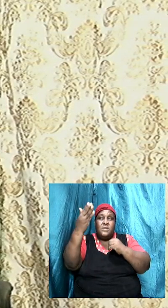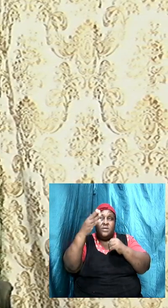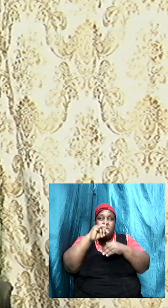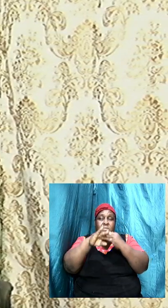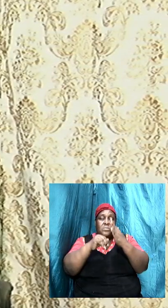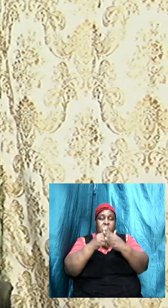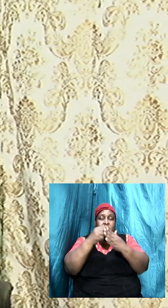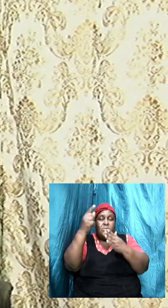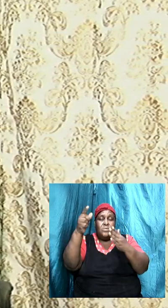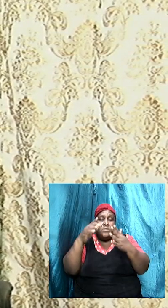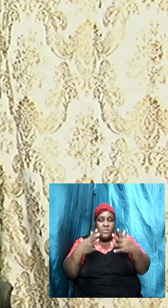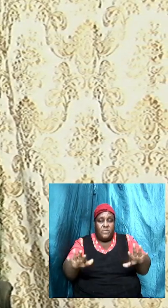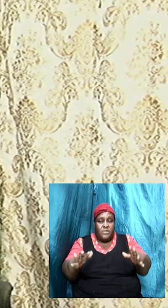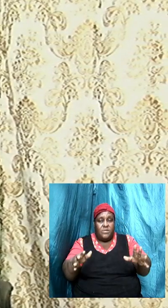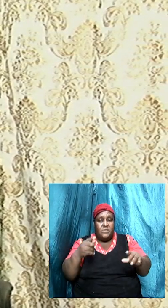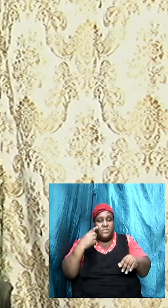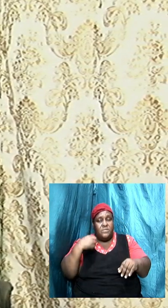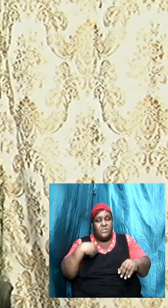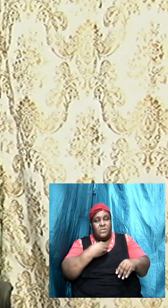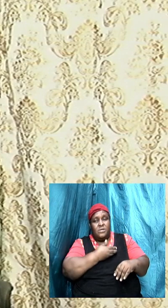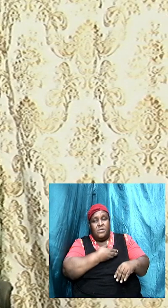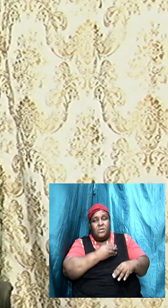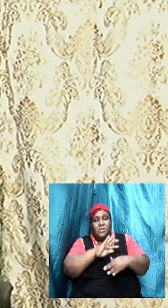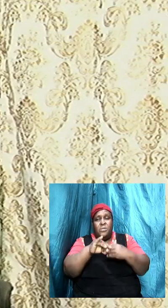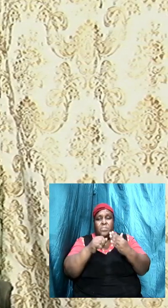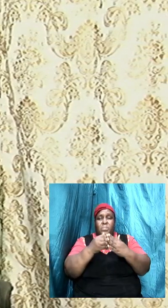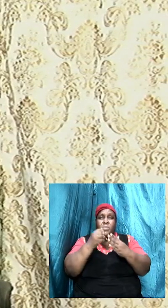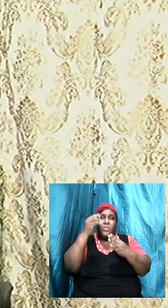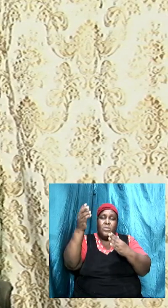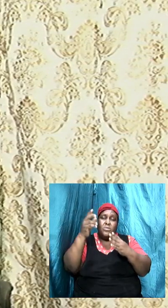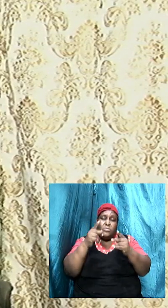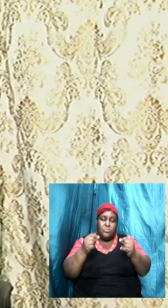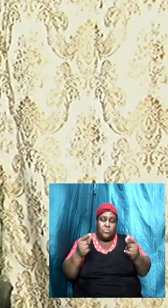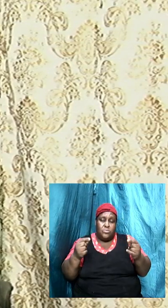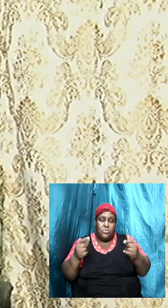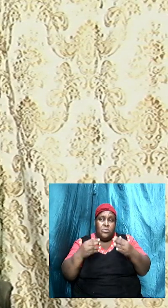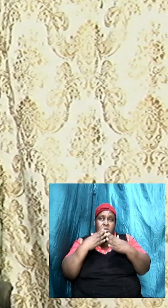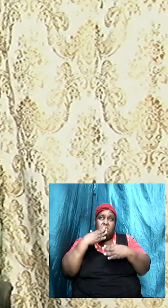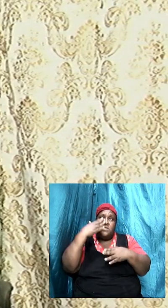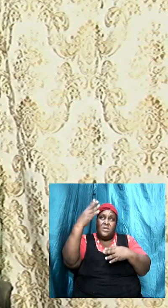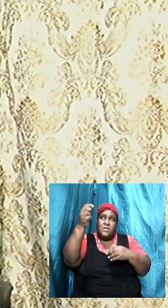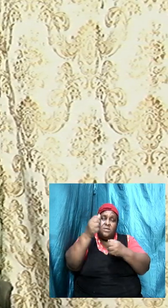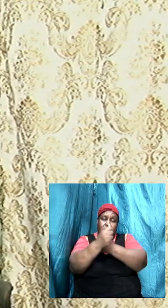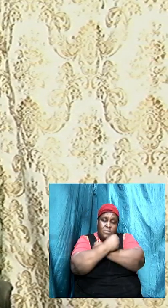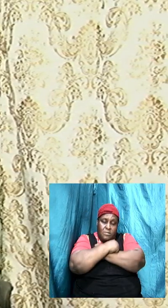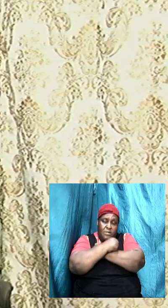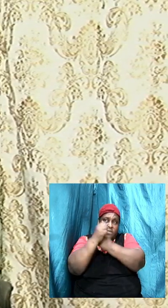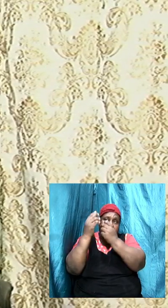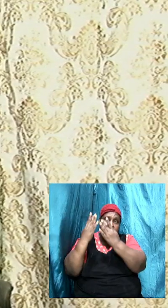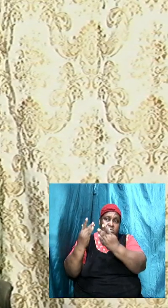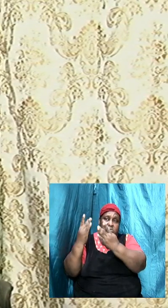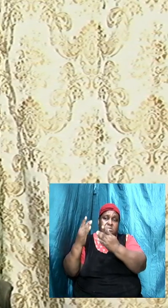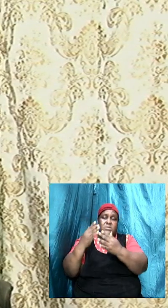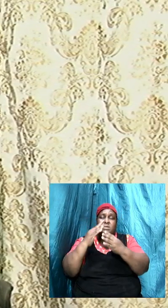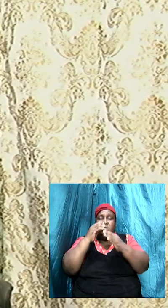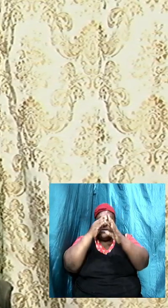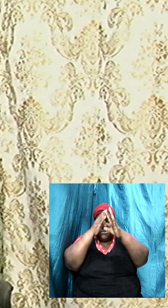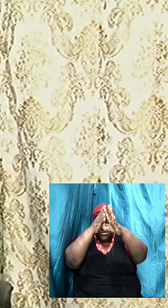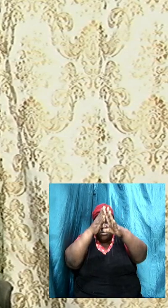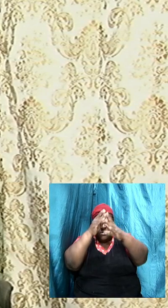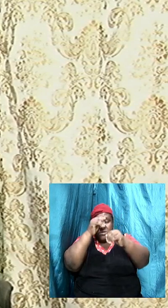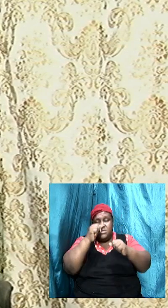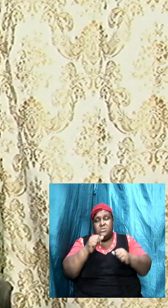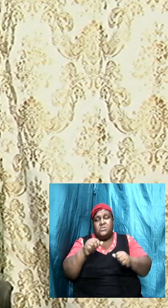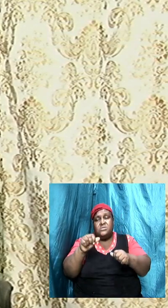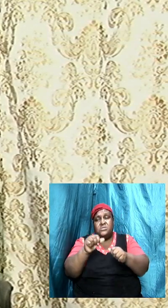you have done for us. We want to thank you for all that you will be doing. We want to thank you for your love and your mercies. Father God, it's